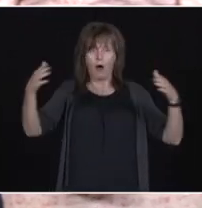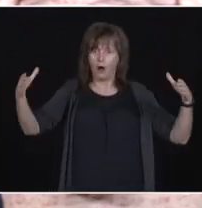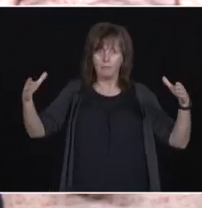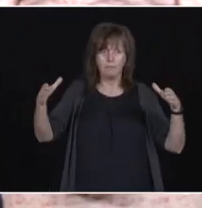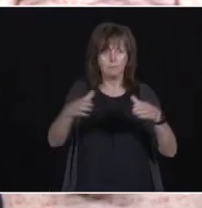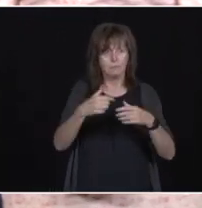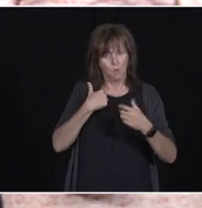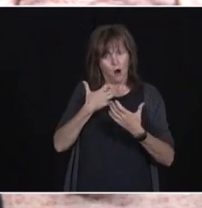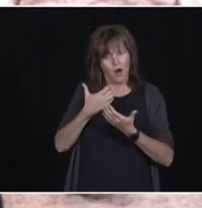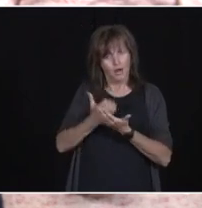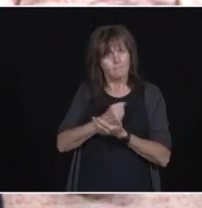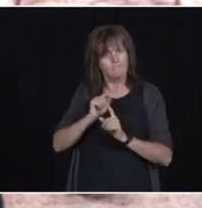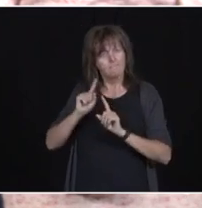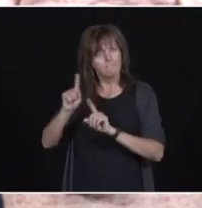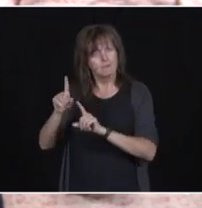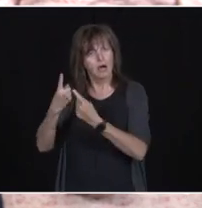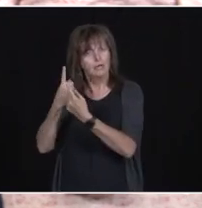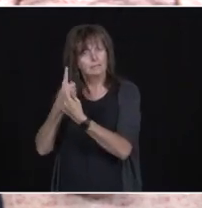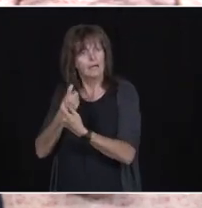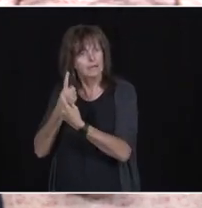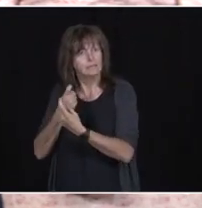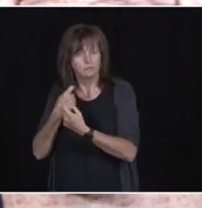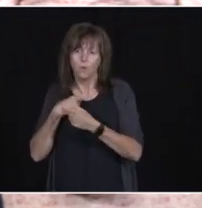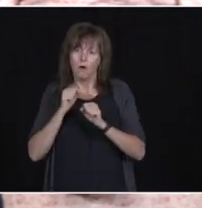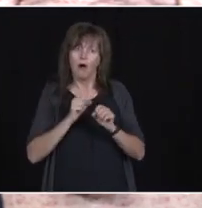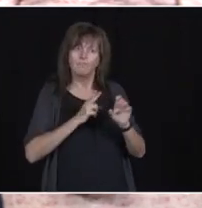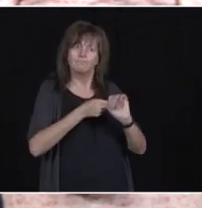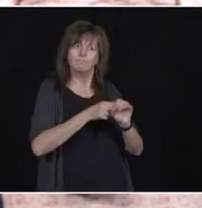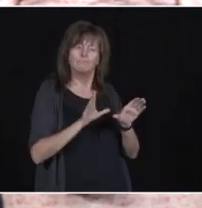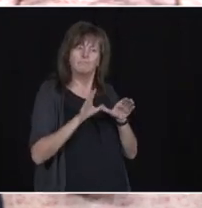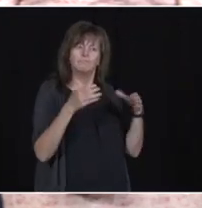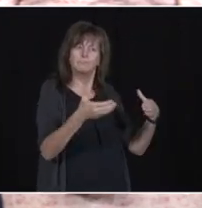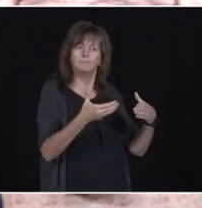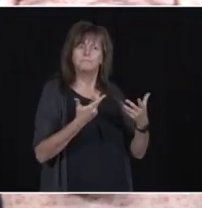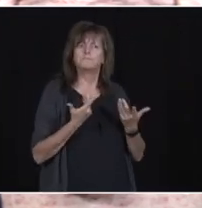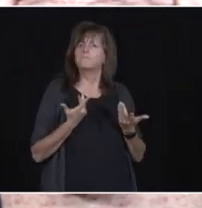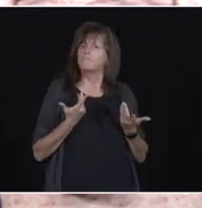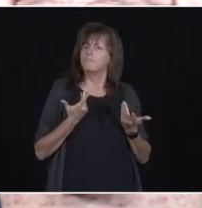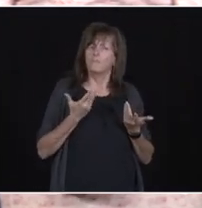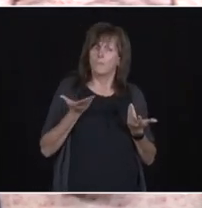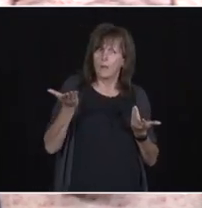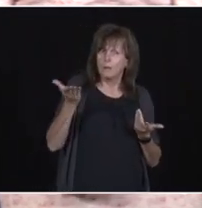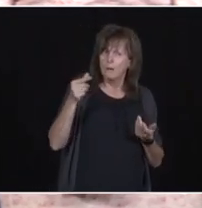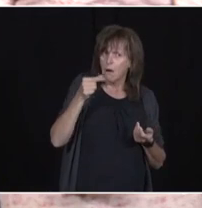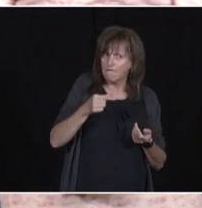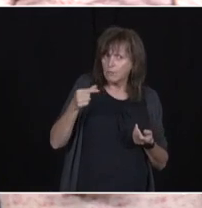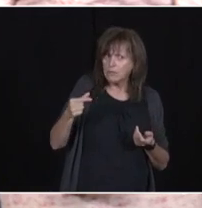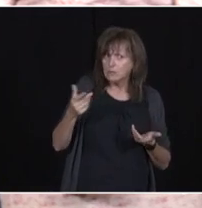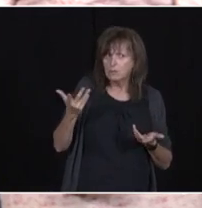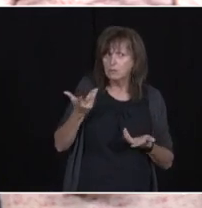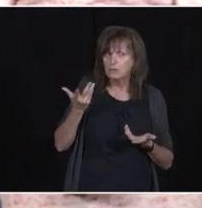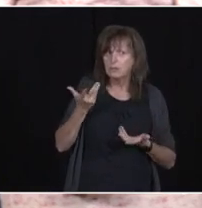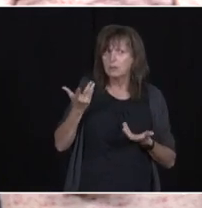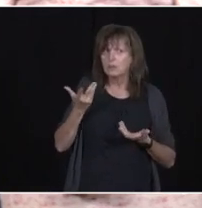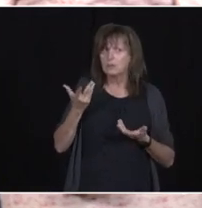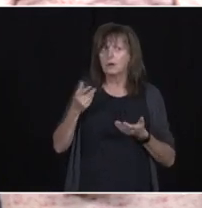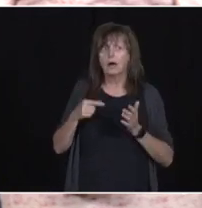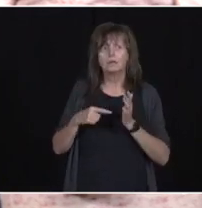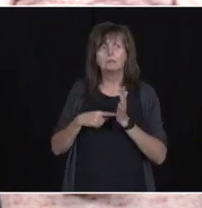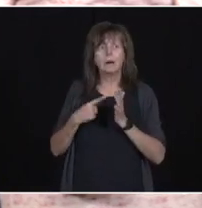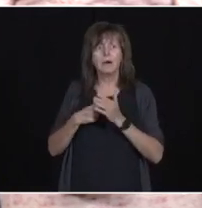think your government needs to better inform people about the high rate of false negatives that could offer a false sense of